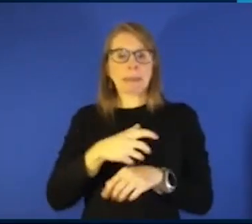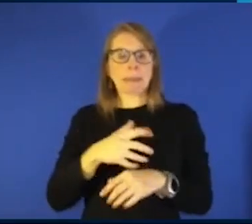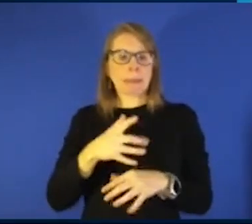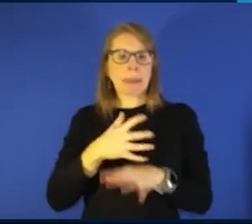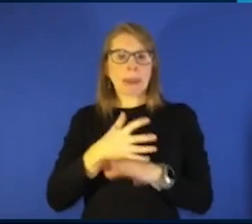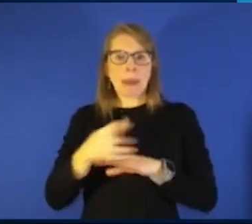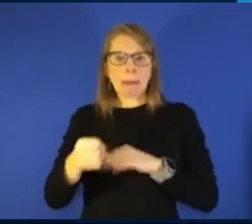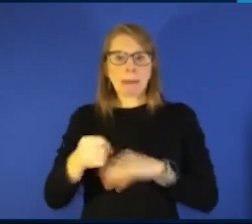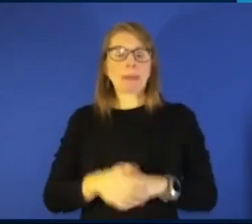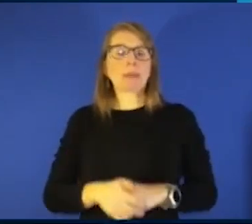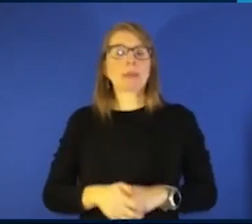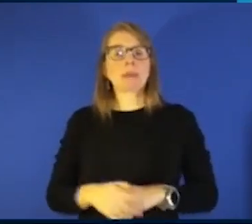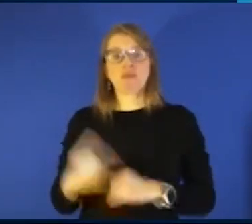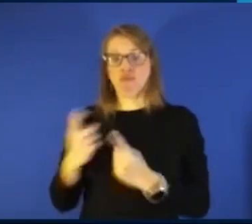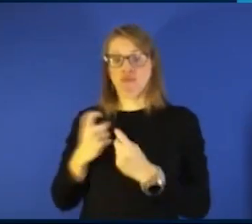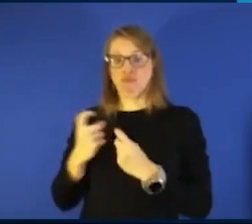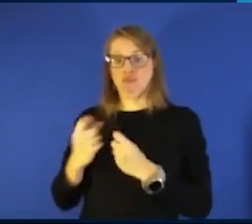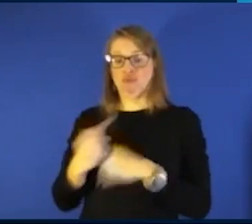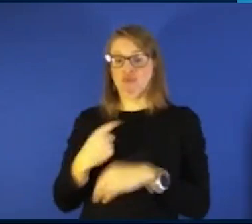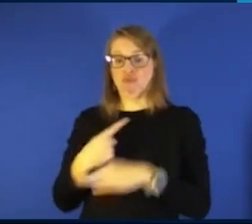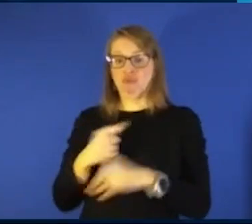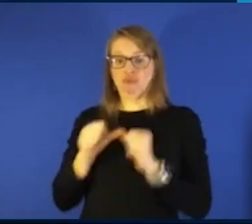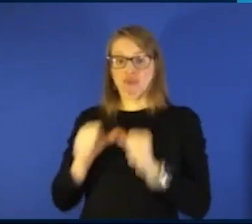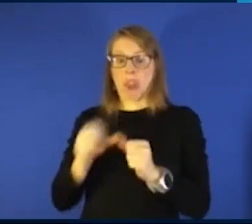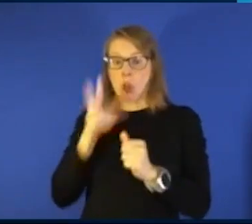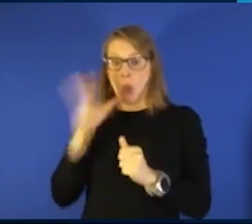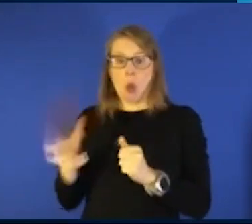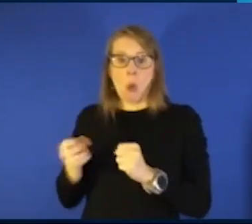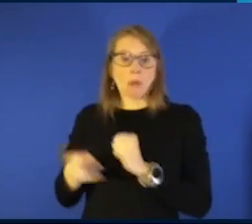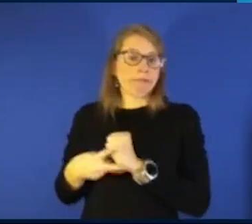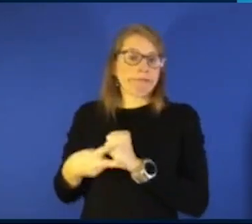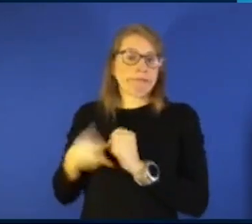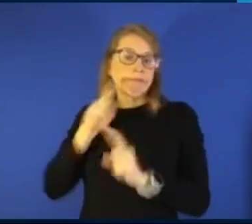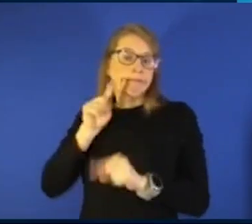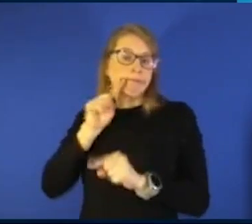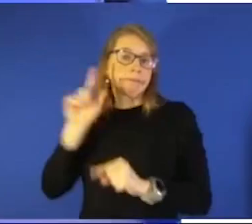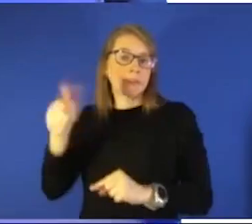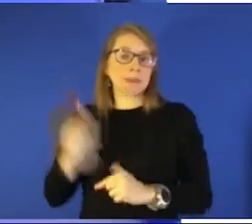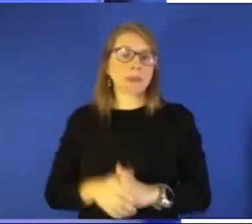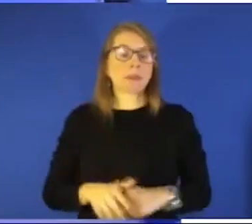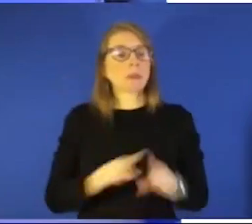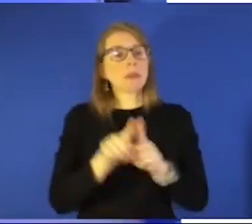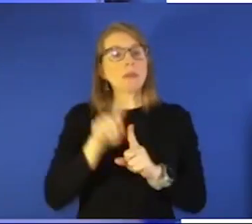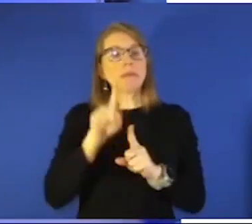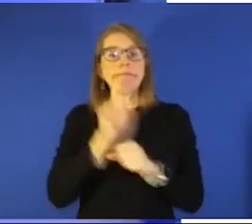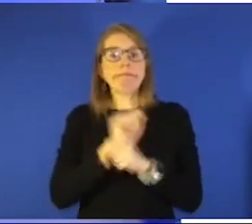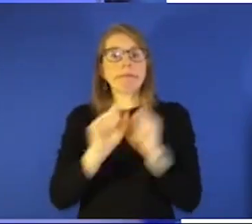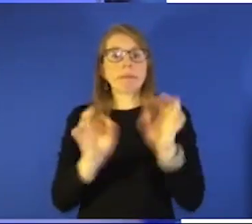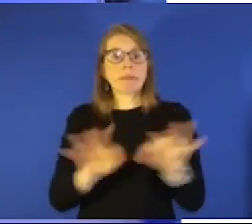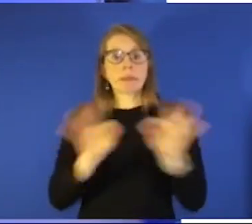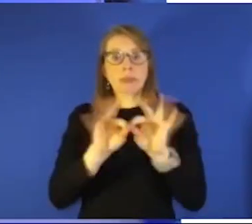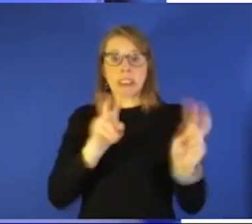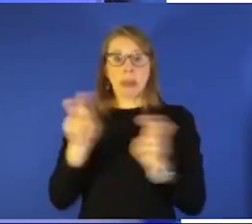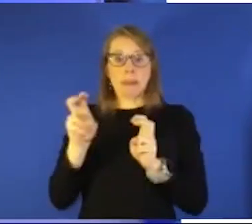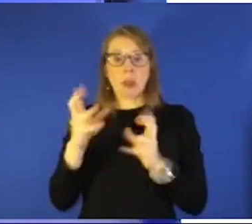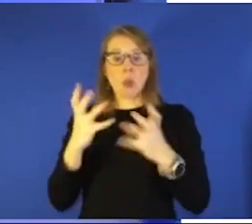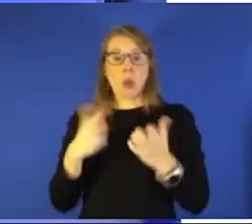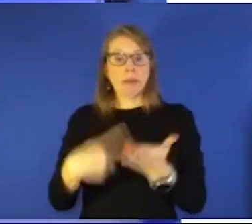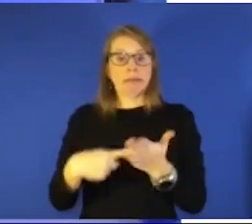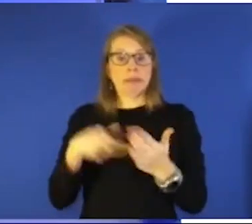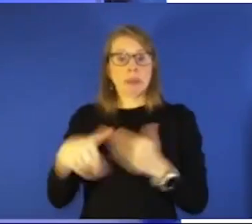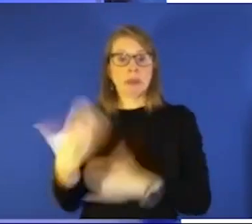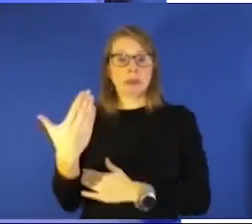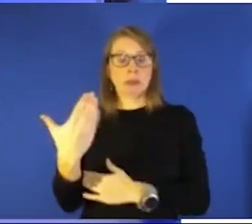keep those questions coming. We will get to them eventually. There's also a really important topic that we want to tackle this morning, and that's